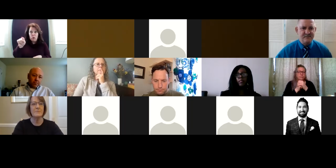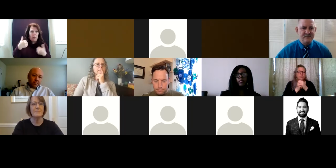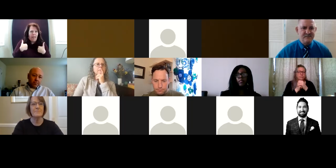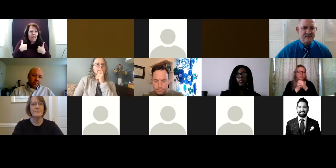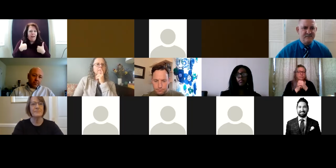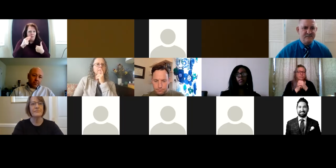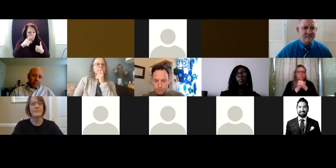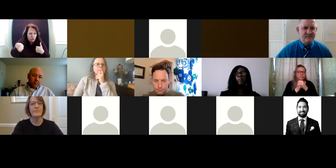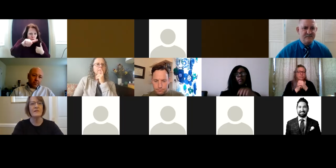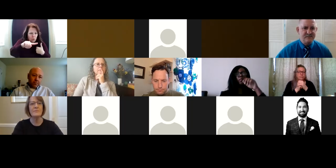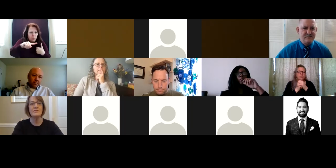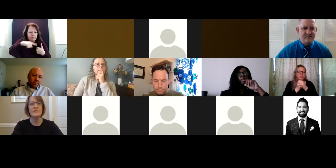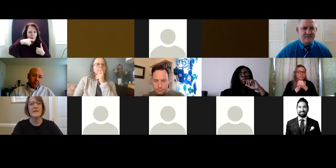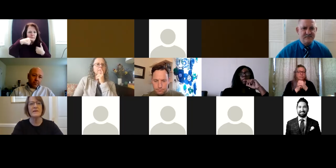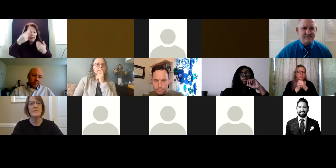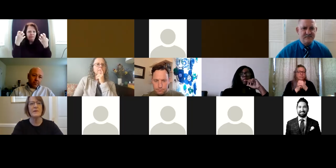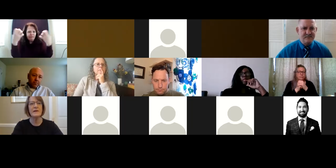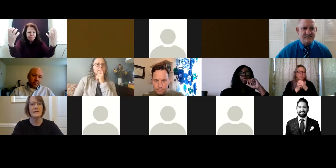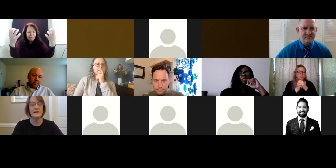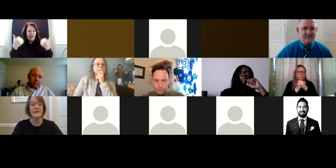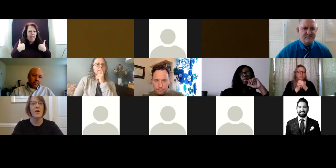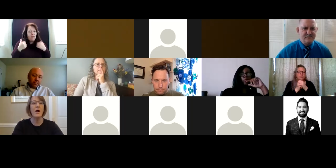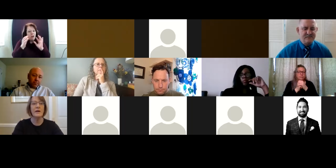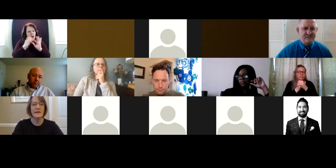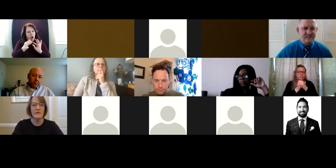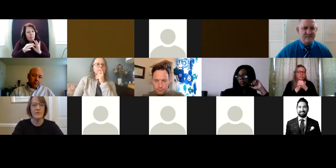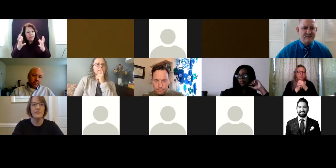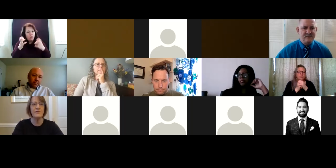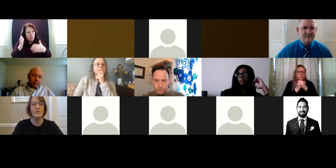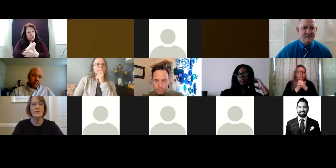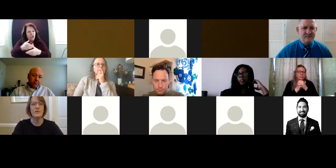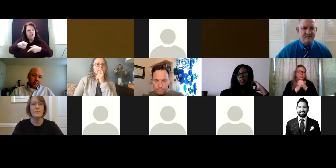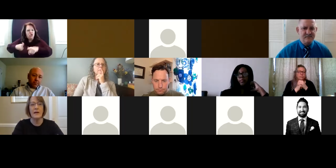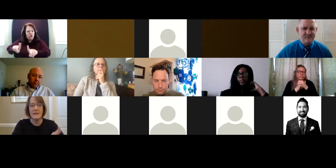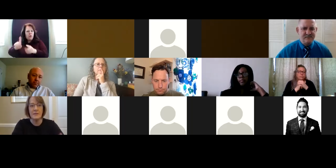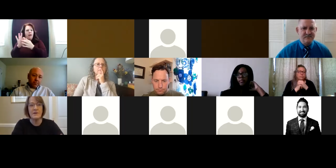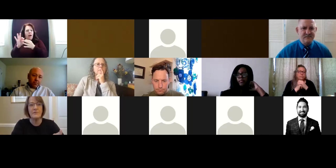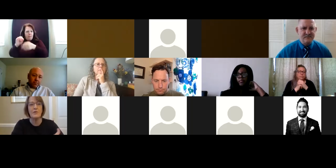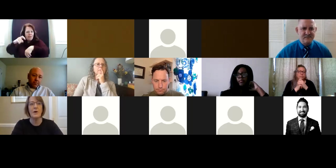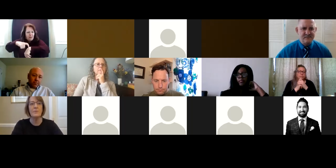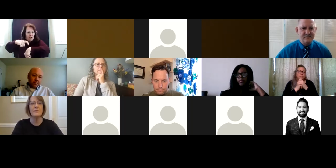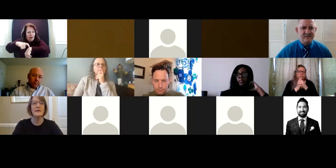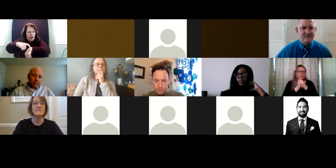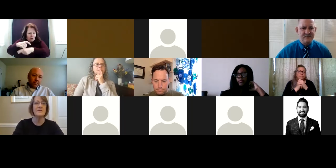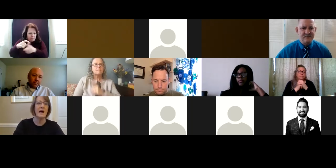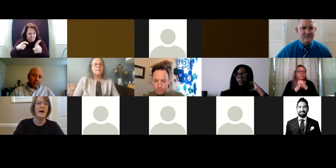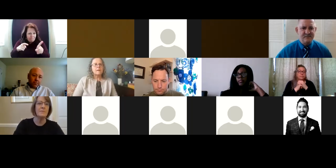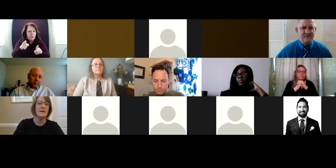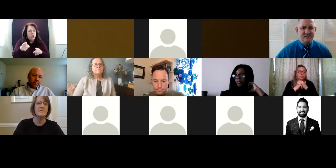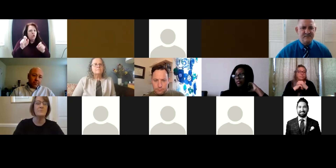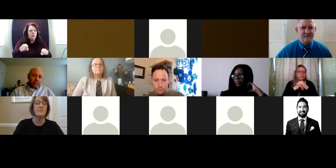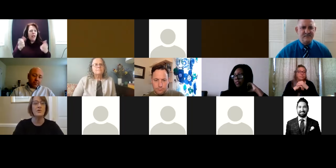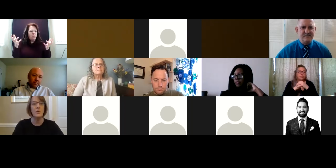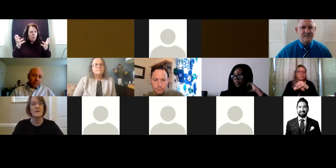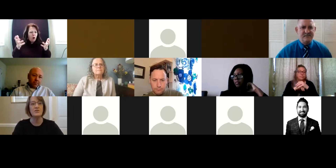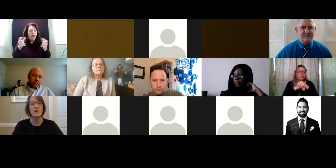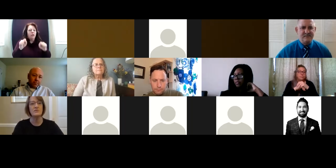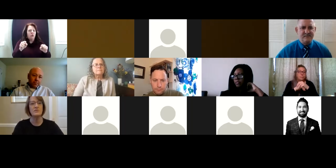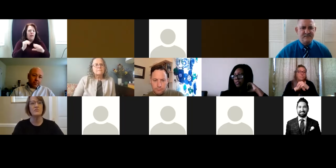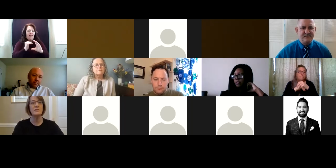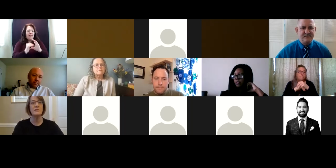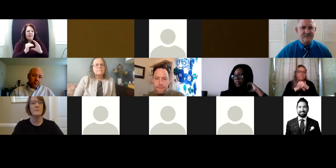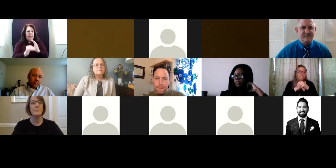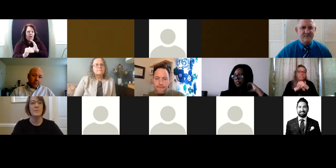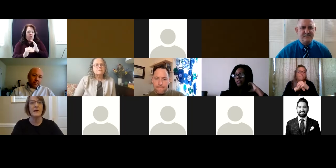info@vddhh.gov. Let me do that again and make it clear. If anybody from the public has a comment, something you want to